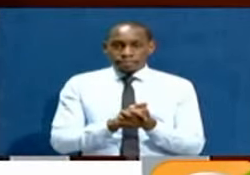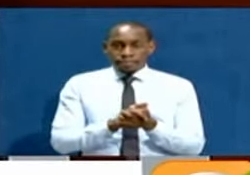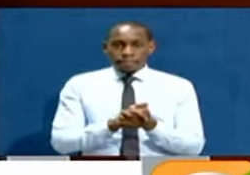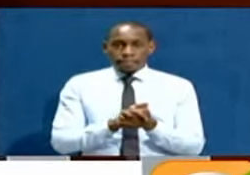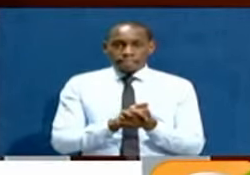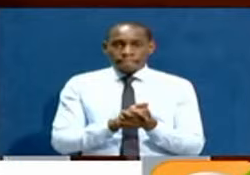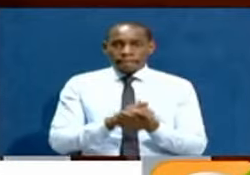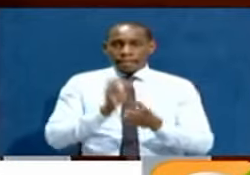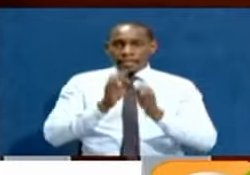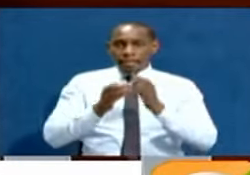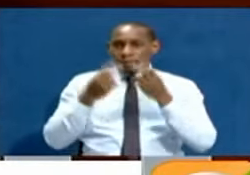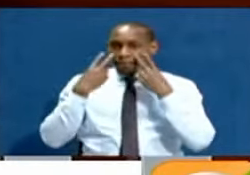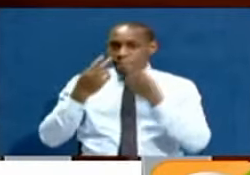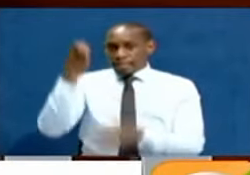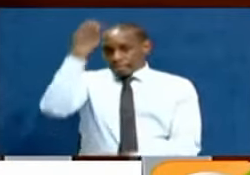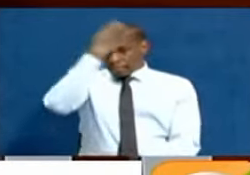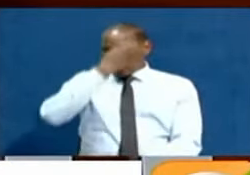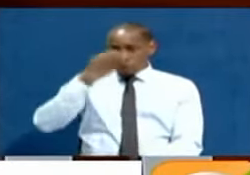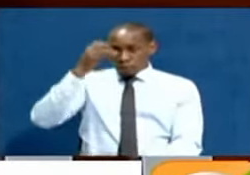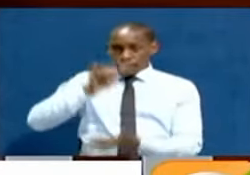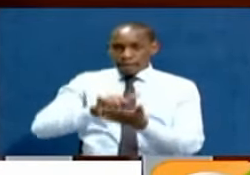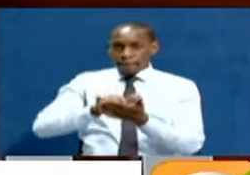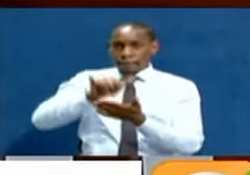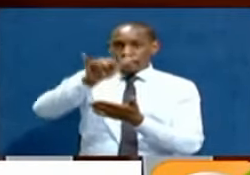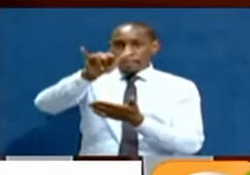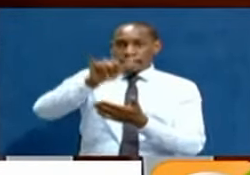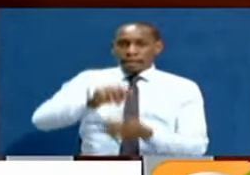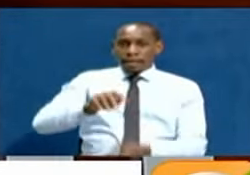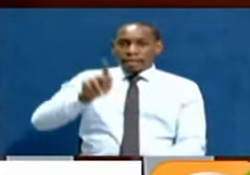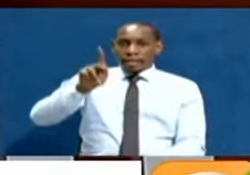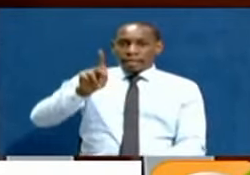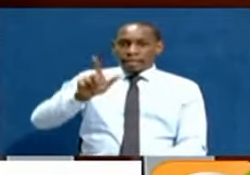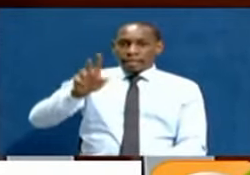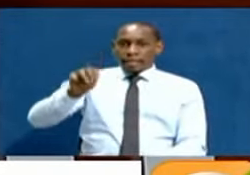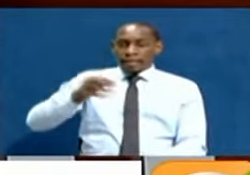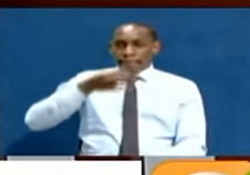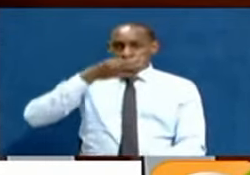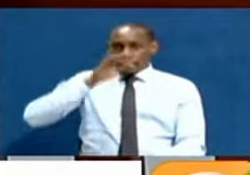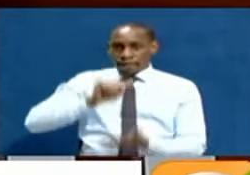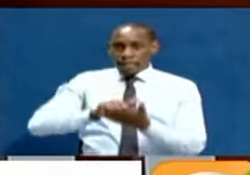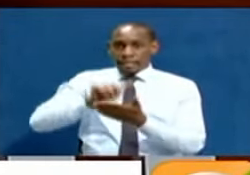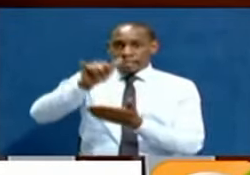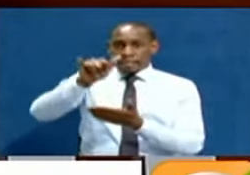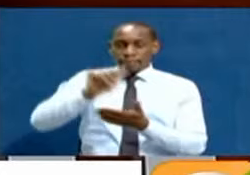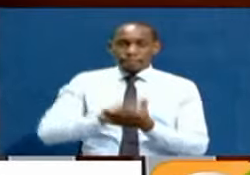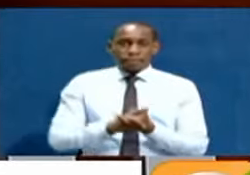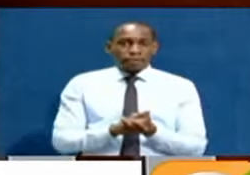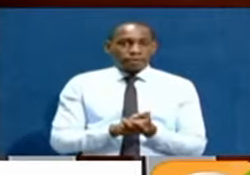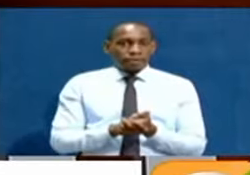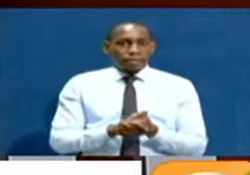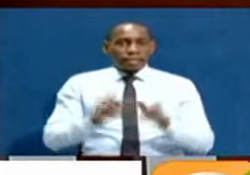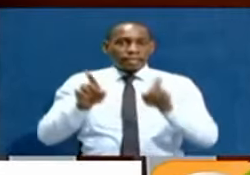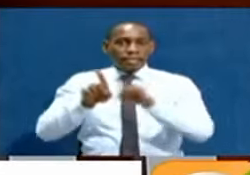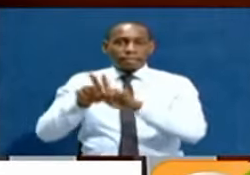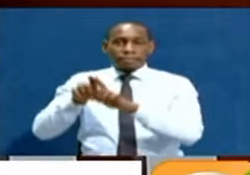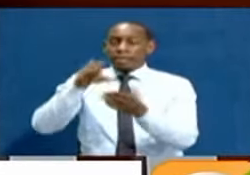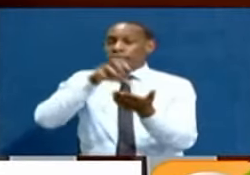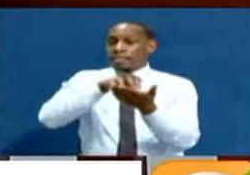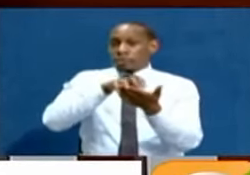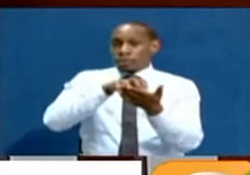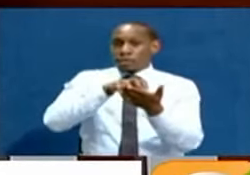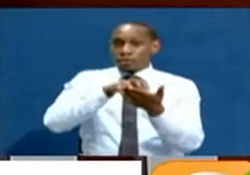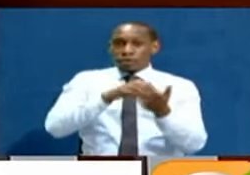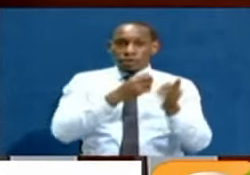fleet. If you look at the European carriers, which are KLM, Air France, Lufthansa, IAG Group,